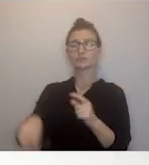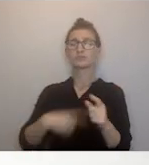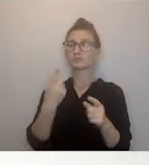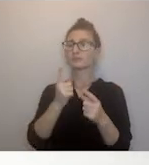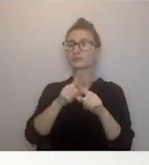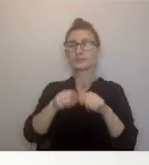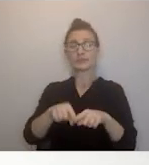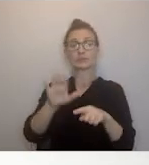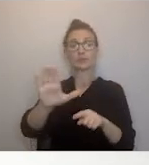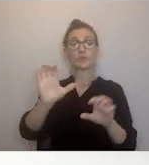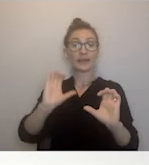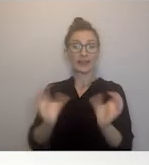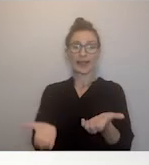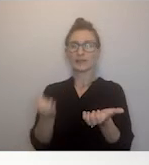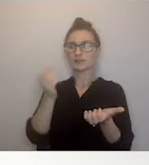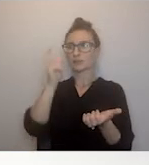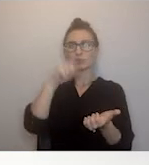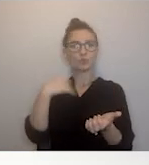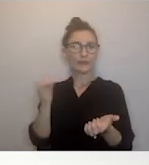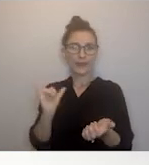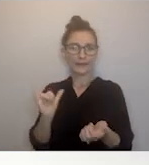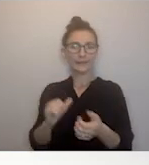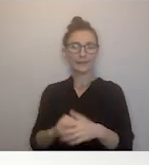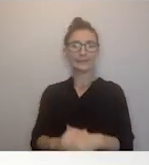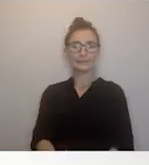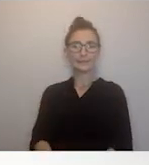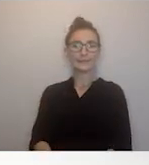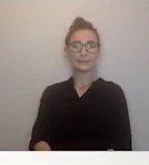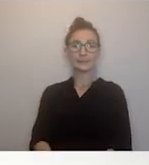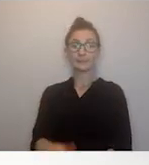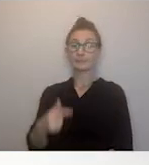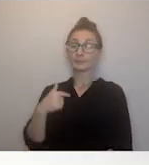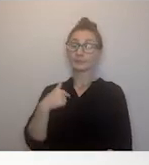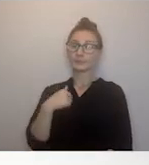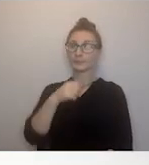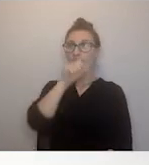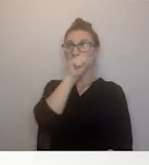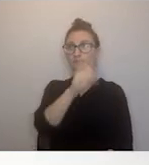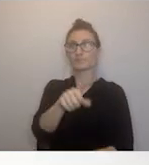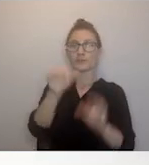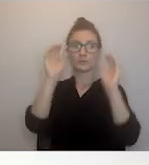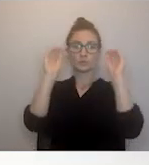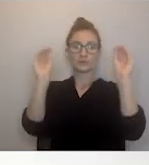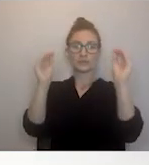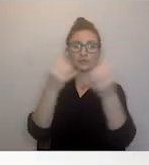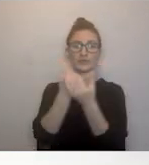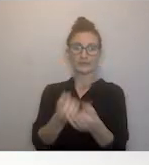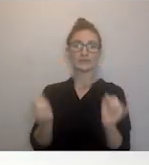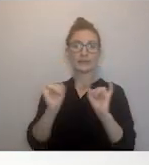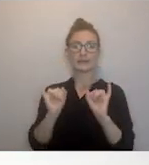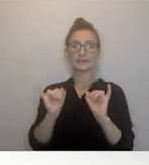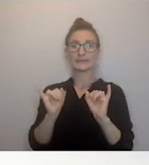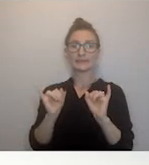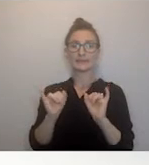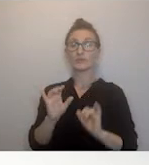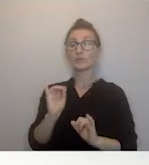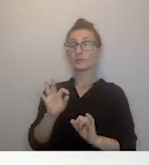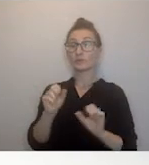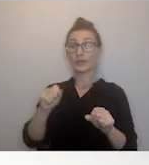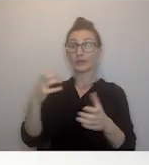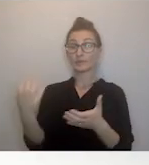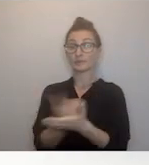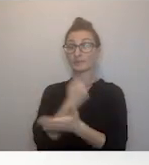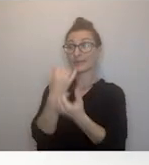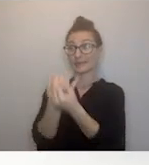this program as well. It just depends on what your class is really wanting, but I love teaching independence. So the most you can